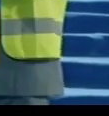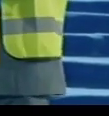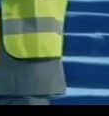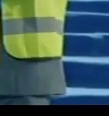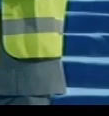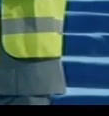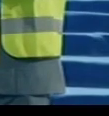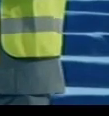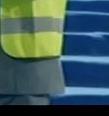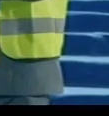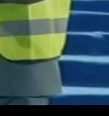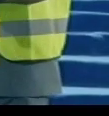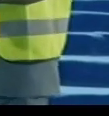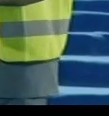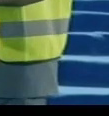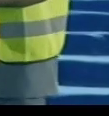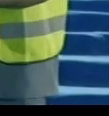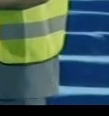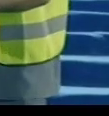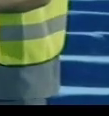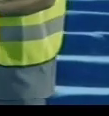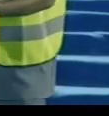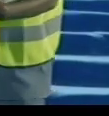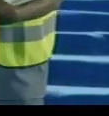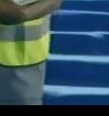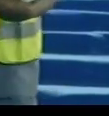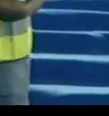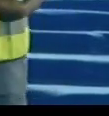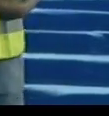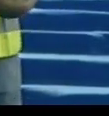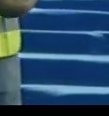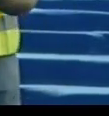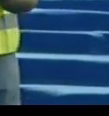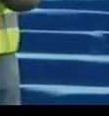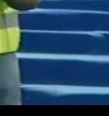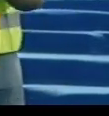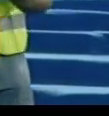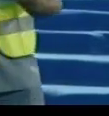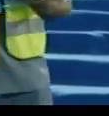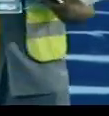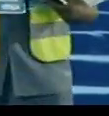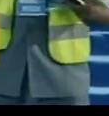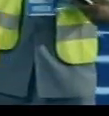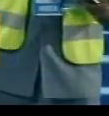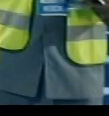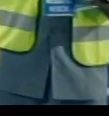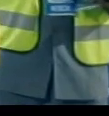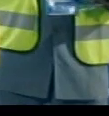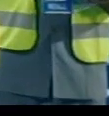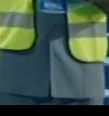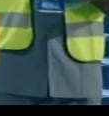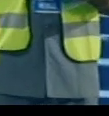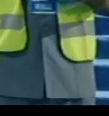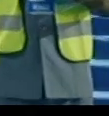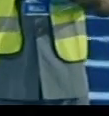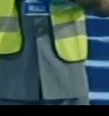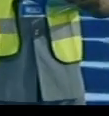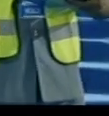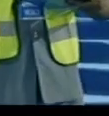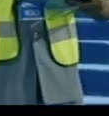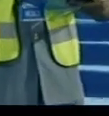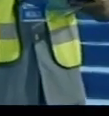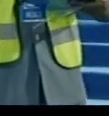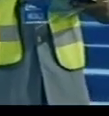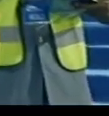the groin. She wants to share a testimony. Praise the Lord. My name is Sister